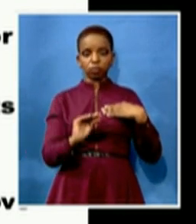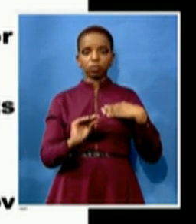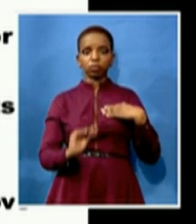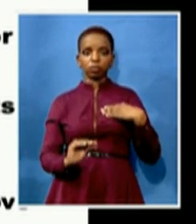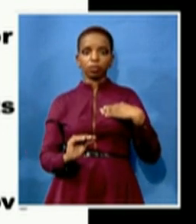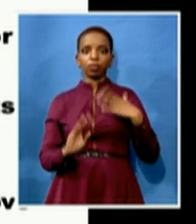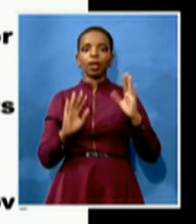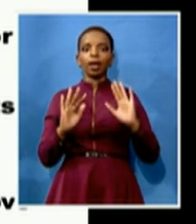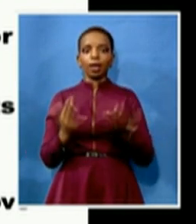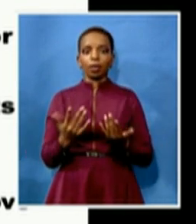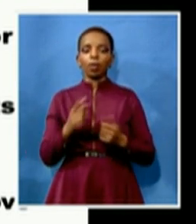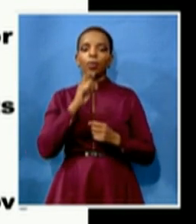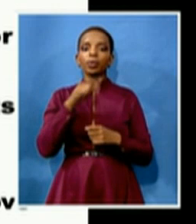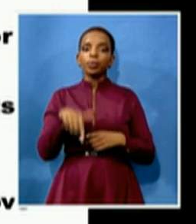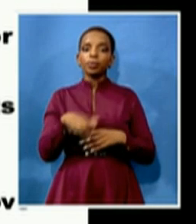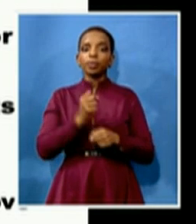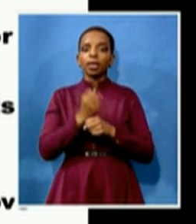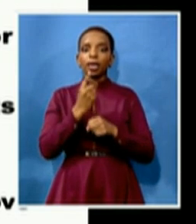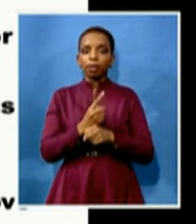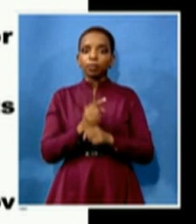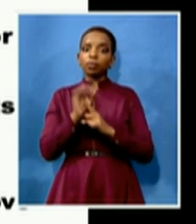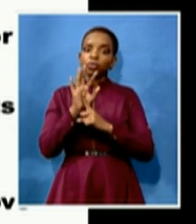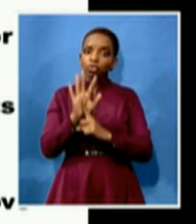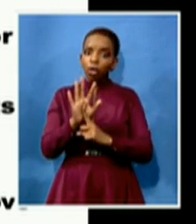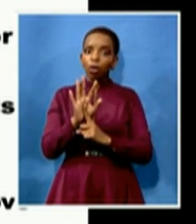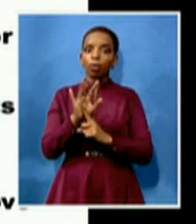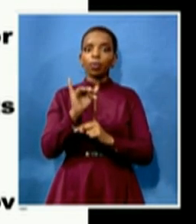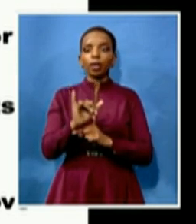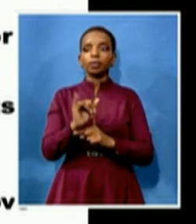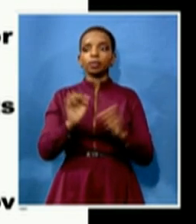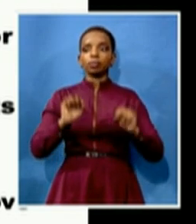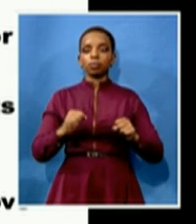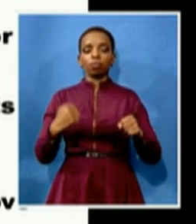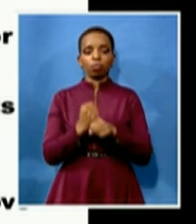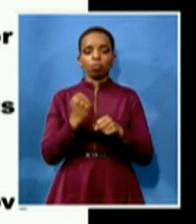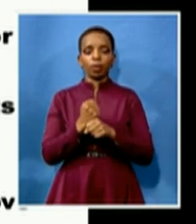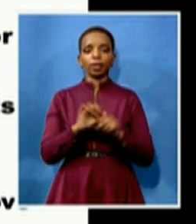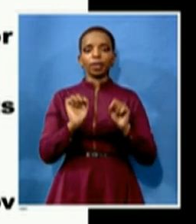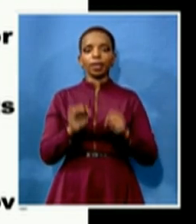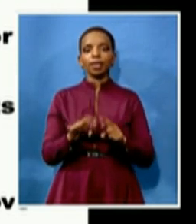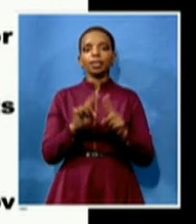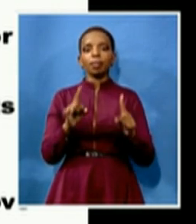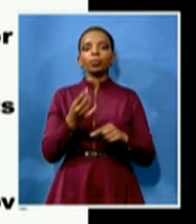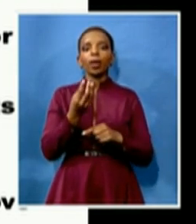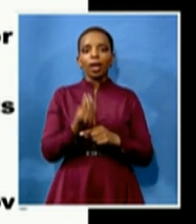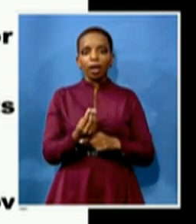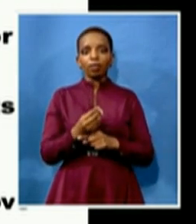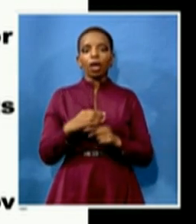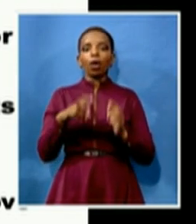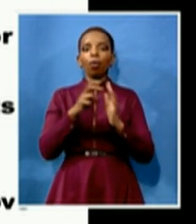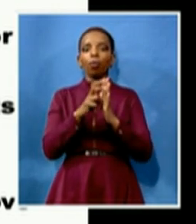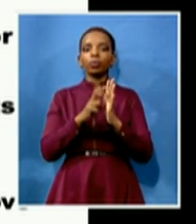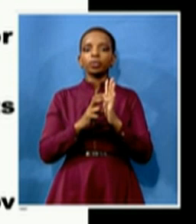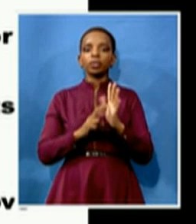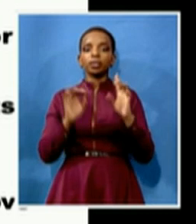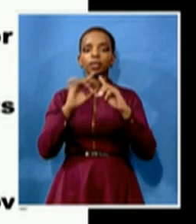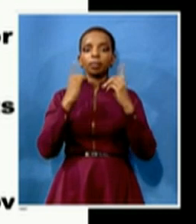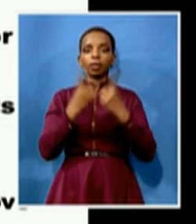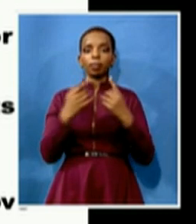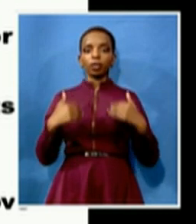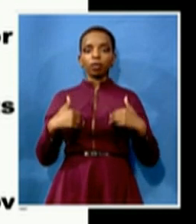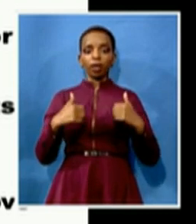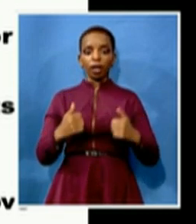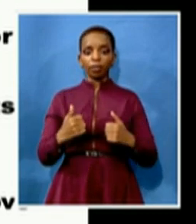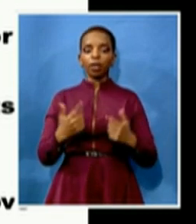working with clinicians, of course, of the Gauteng Department of Health to showcase the fact that Gauteng,